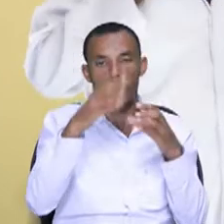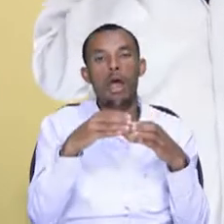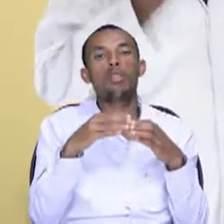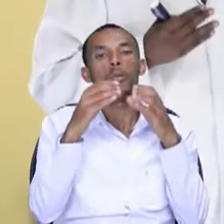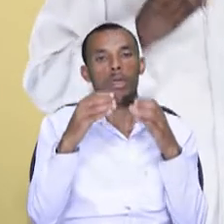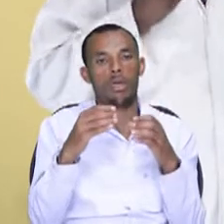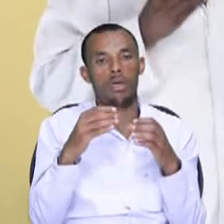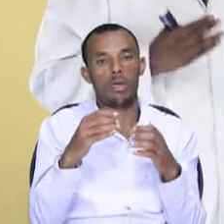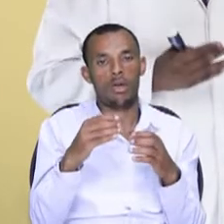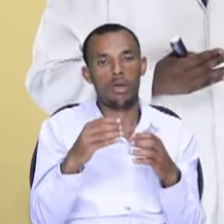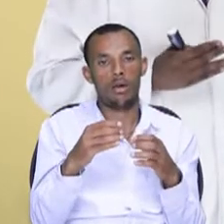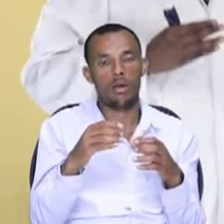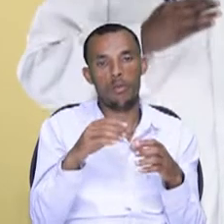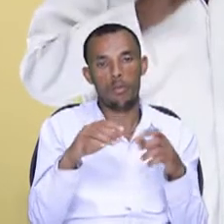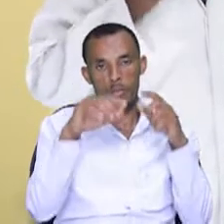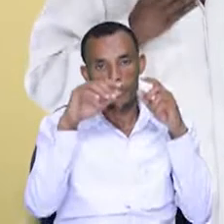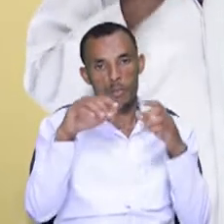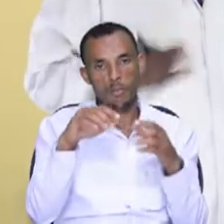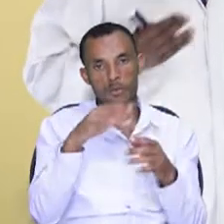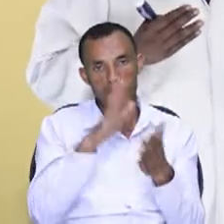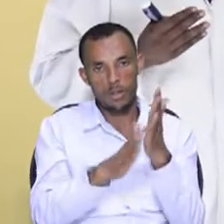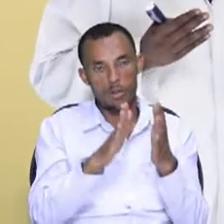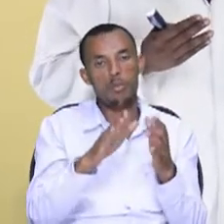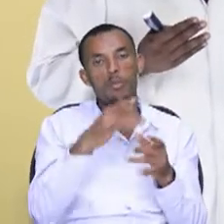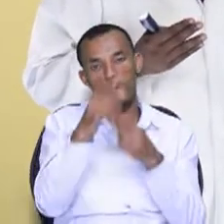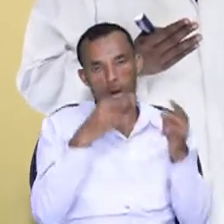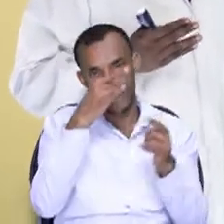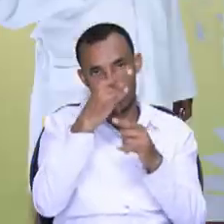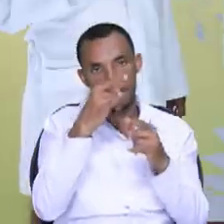are periodic function of their atomic number.